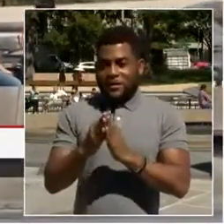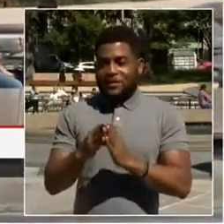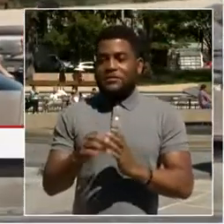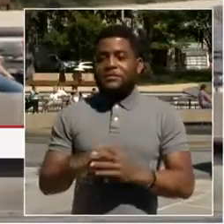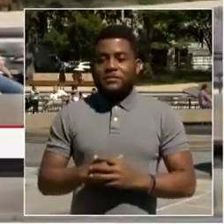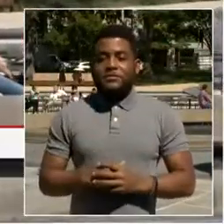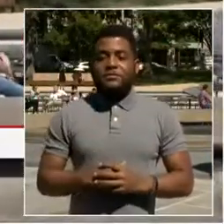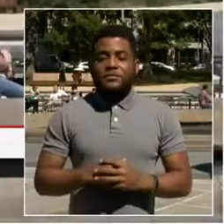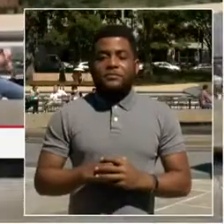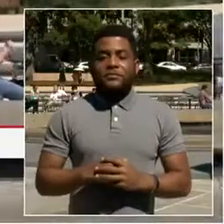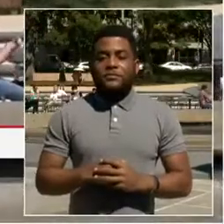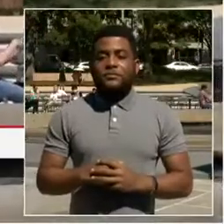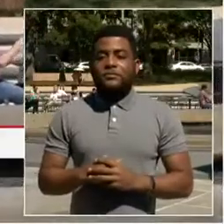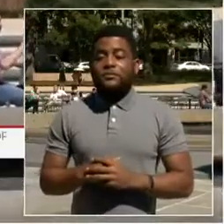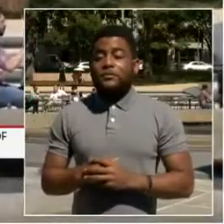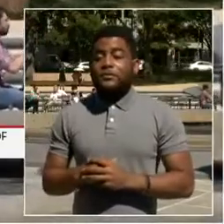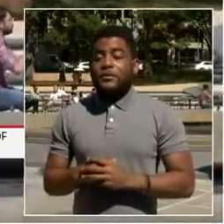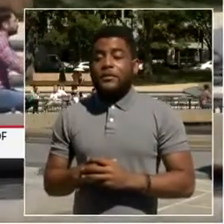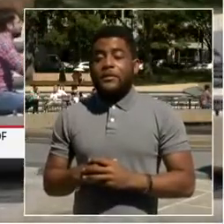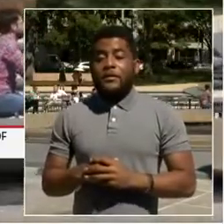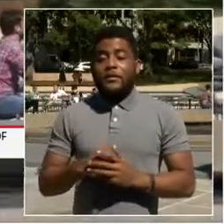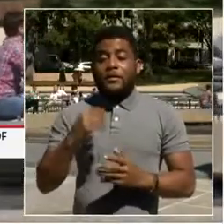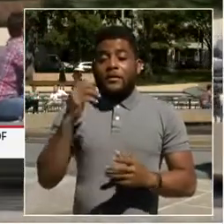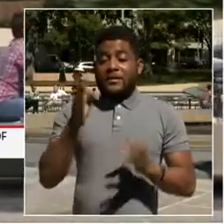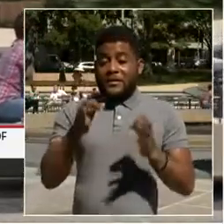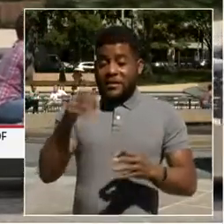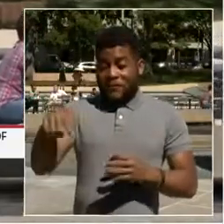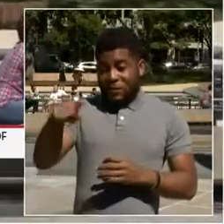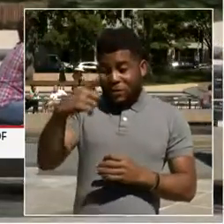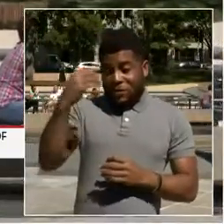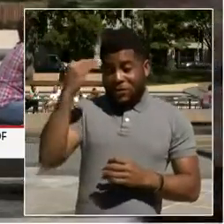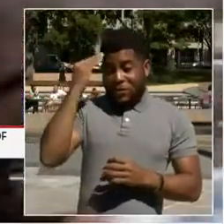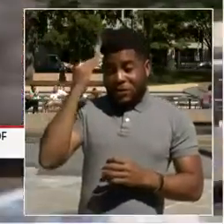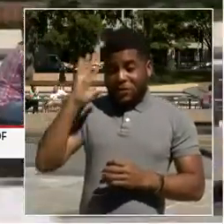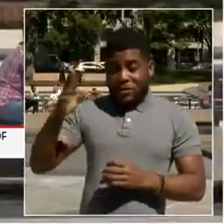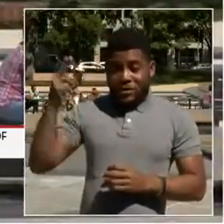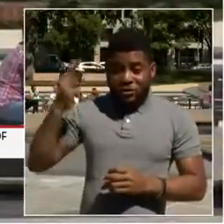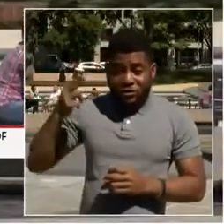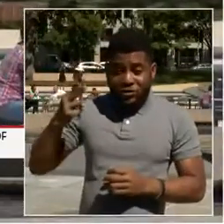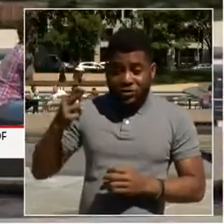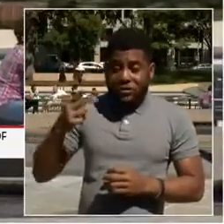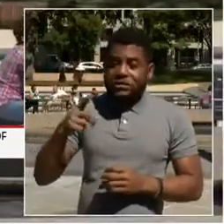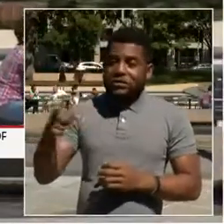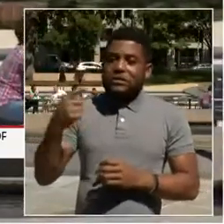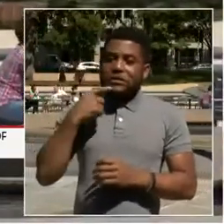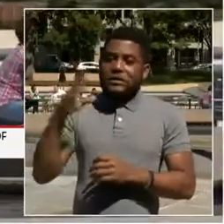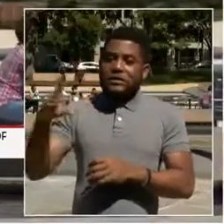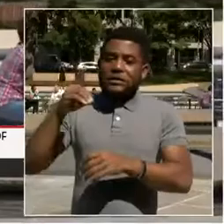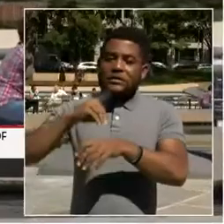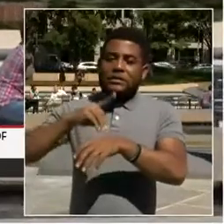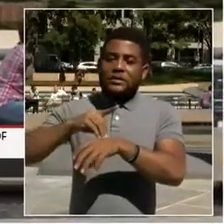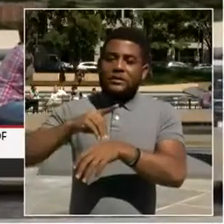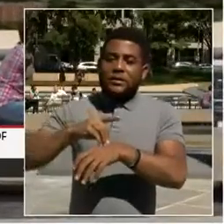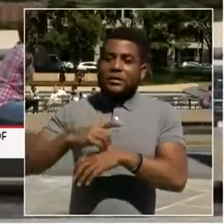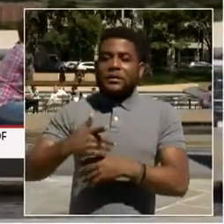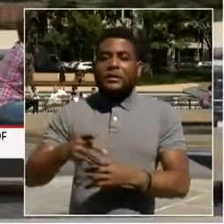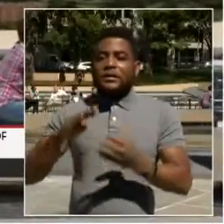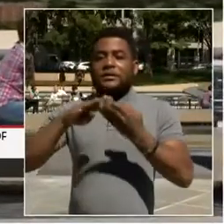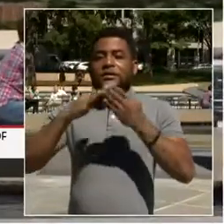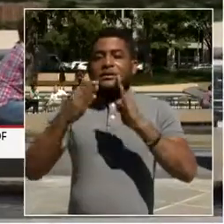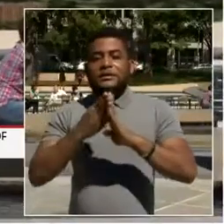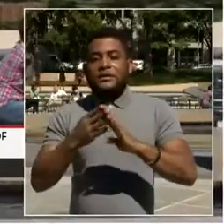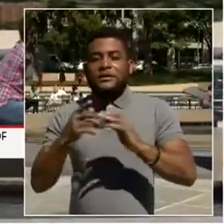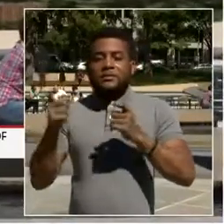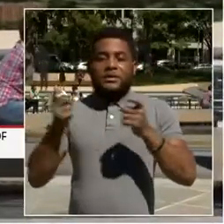worth it. If you know Neil's history, I frequently just call him Deputy Mayor, Director, City Administrator, and now Director of the